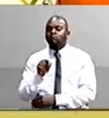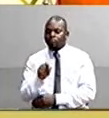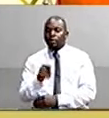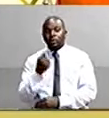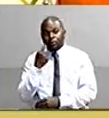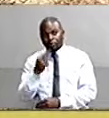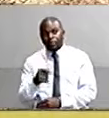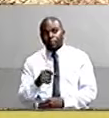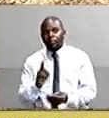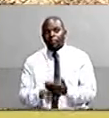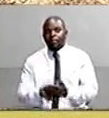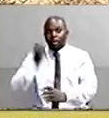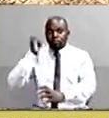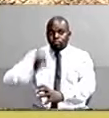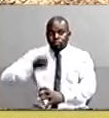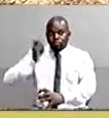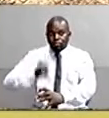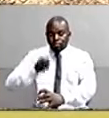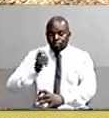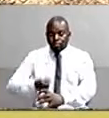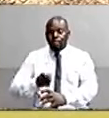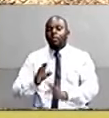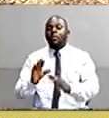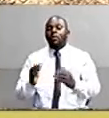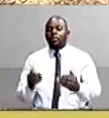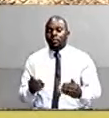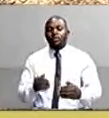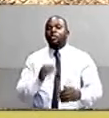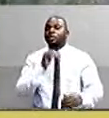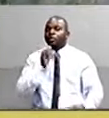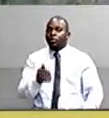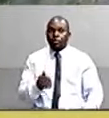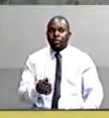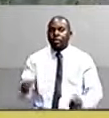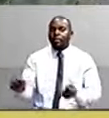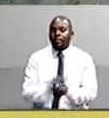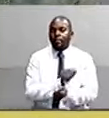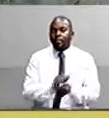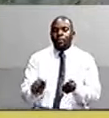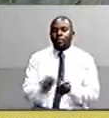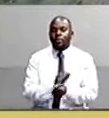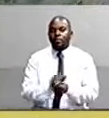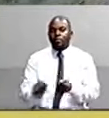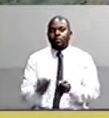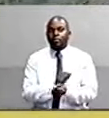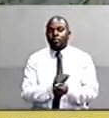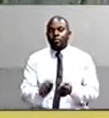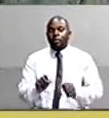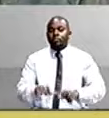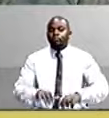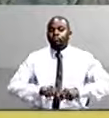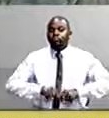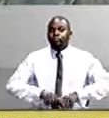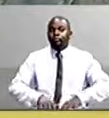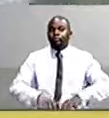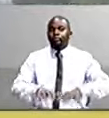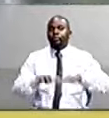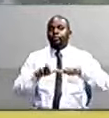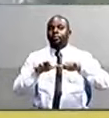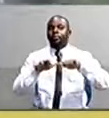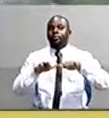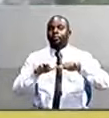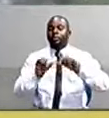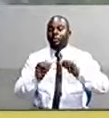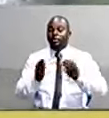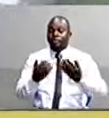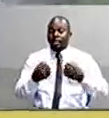who are quarrying should ensure that they don't destroy all the kind of flooding which is being caused. They should be